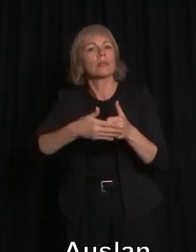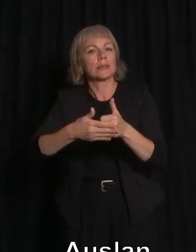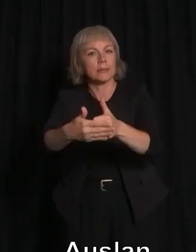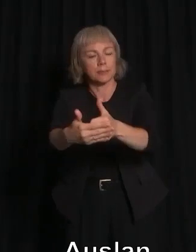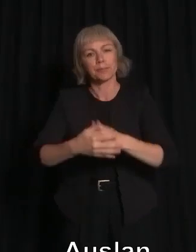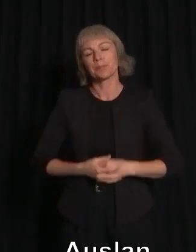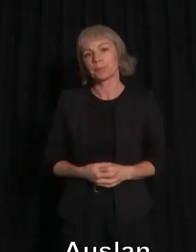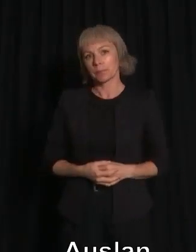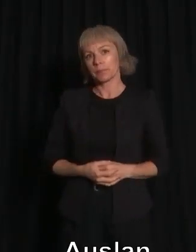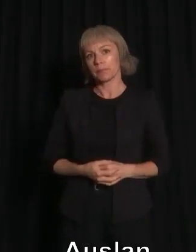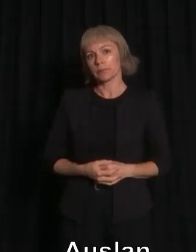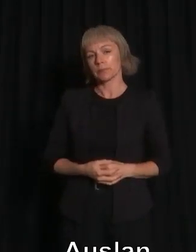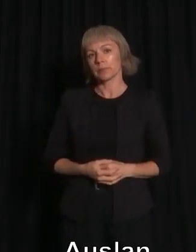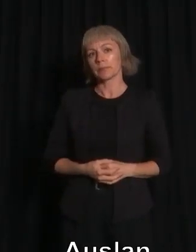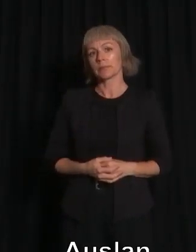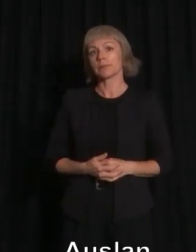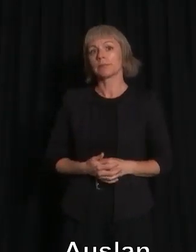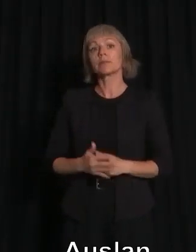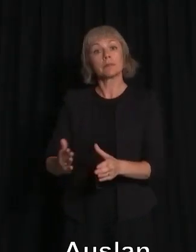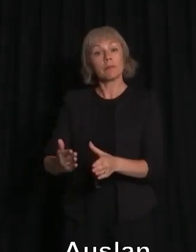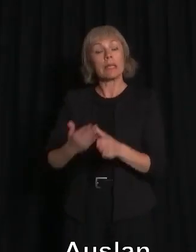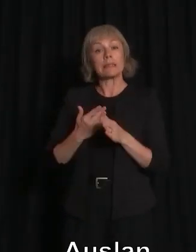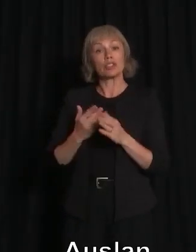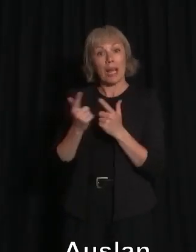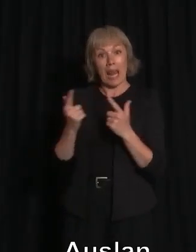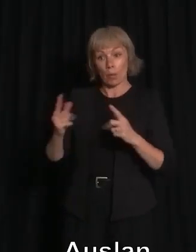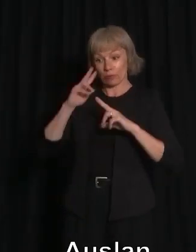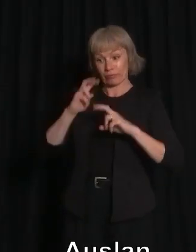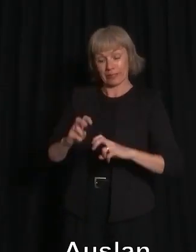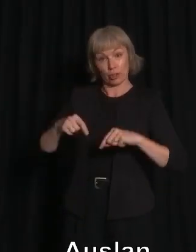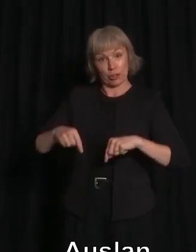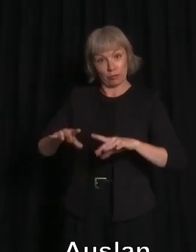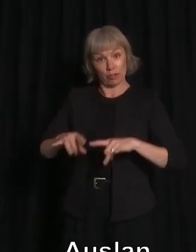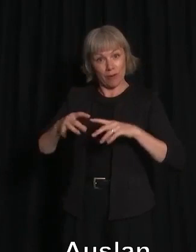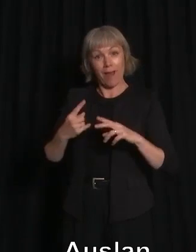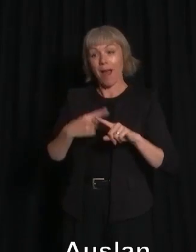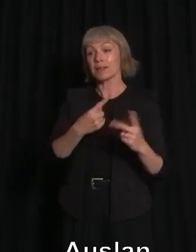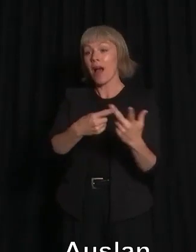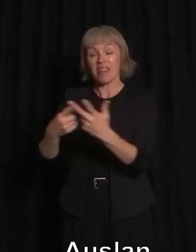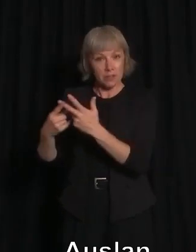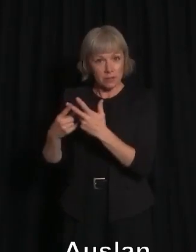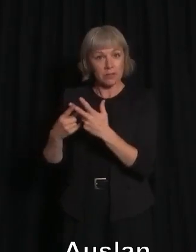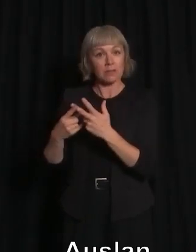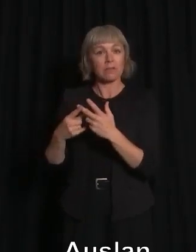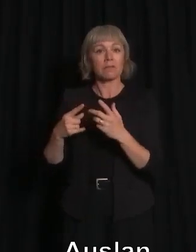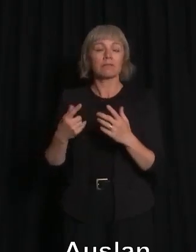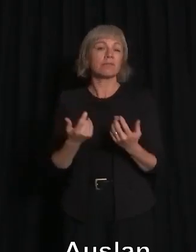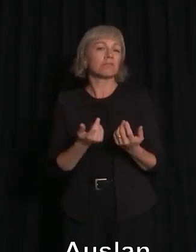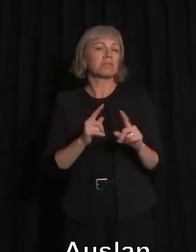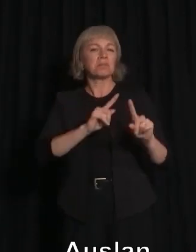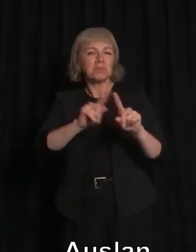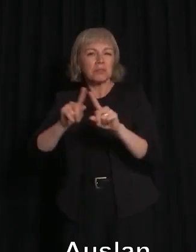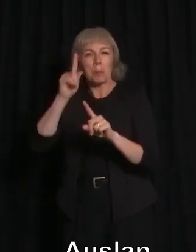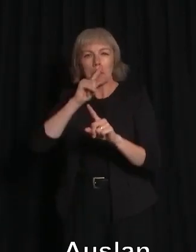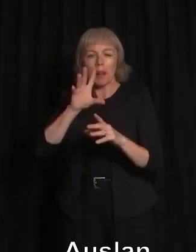Indigenous language by Indigenous Australian researchers Angel Curry-Radley, Kylie Dowse, and Tess